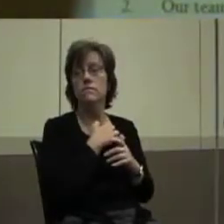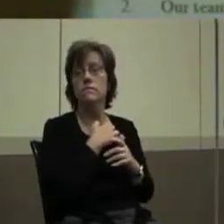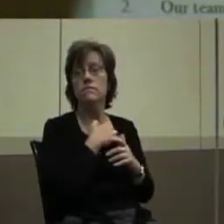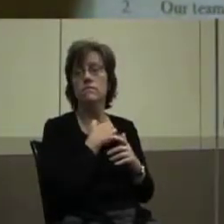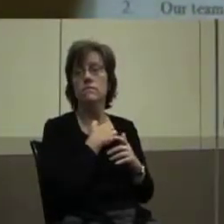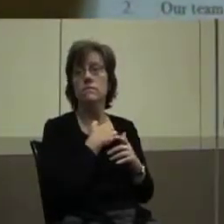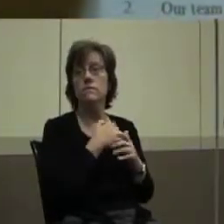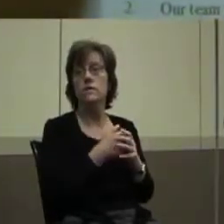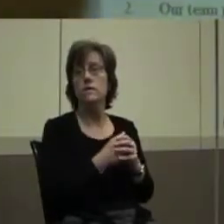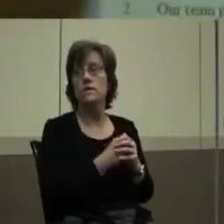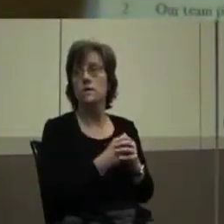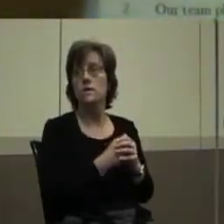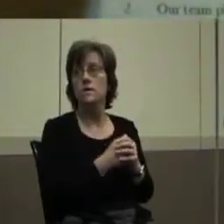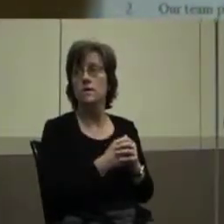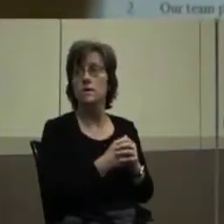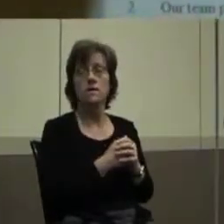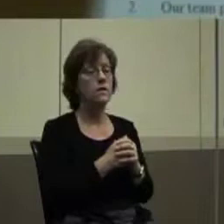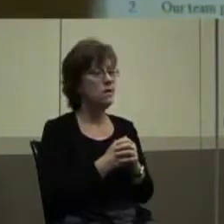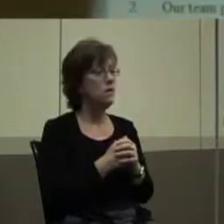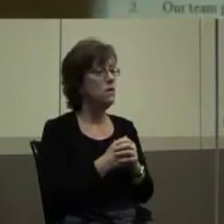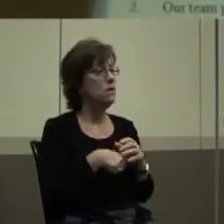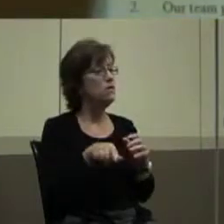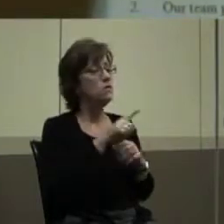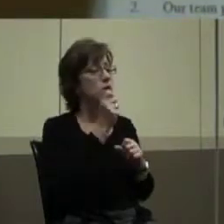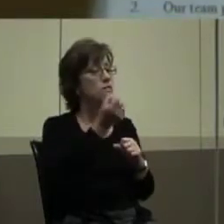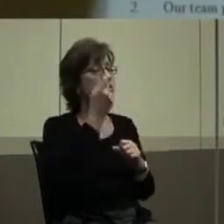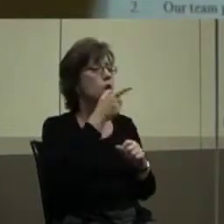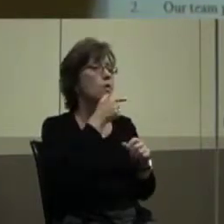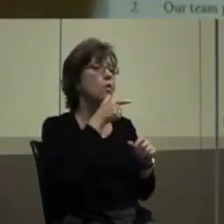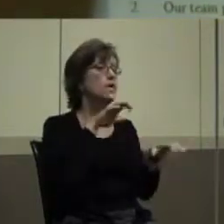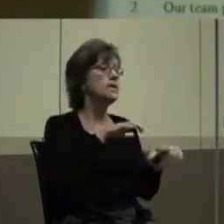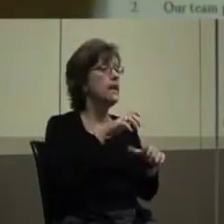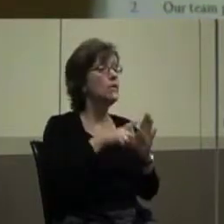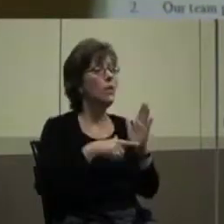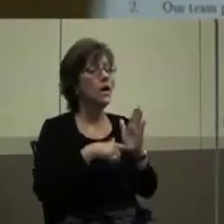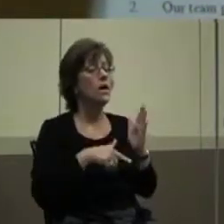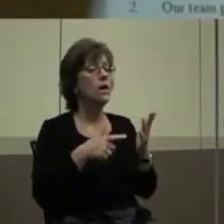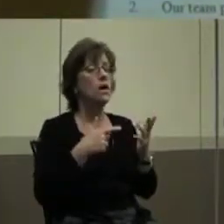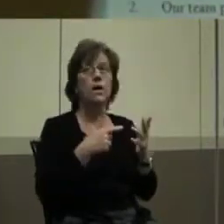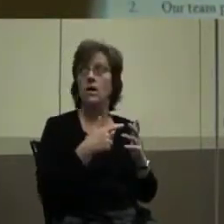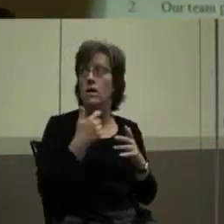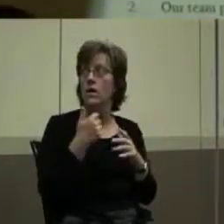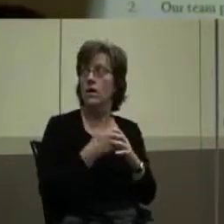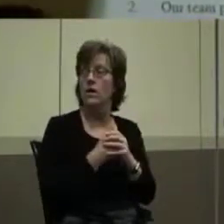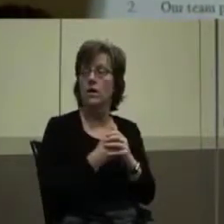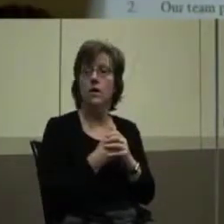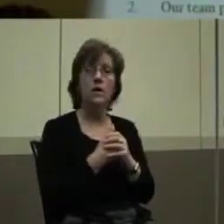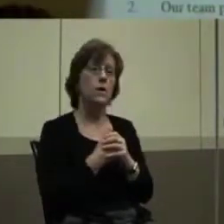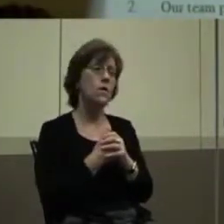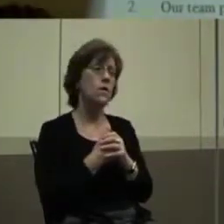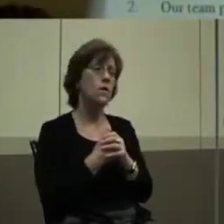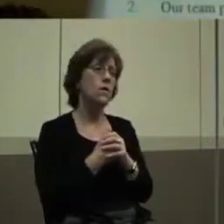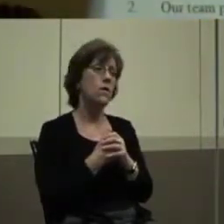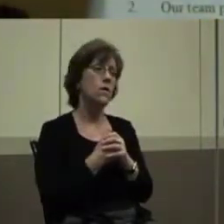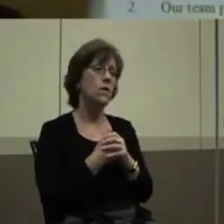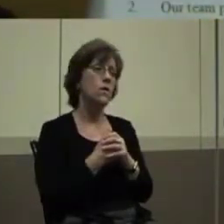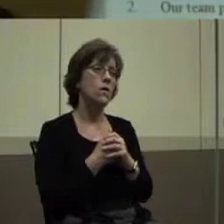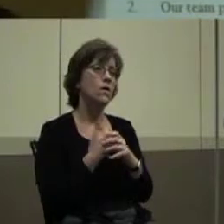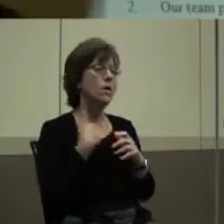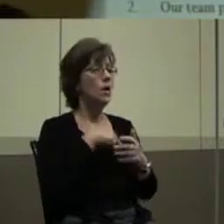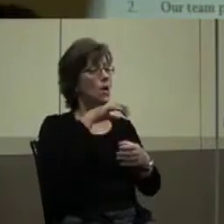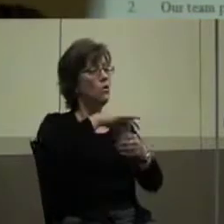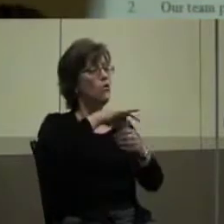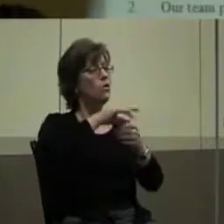completed to let you understand who did what. We bolded what the team